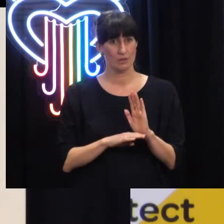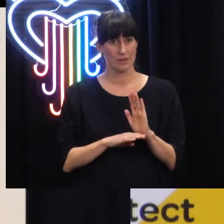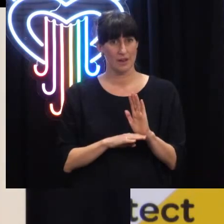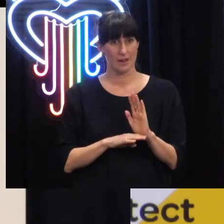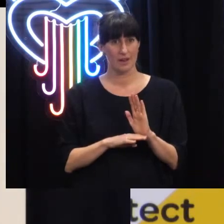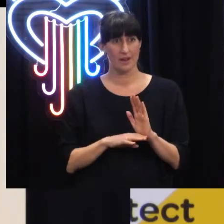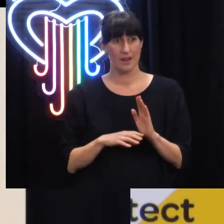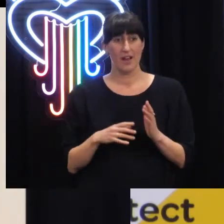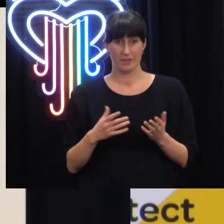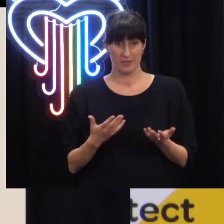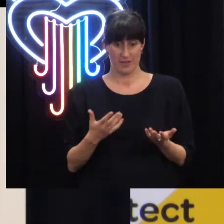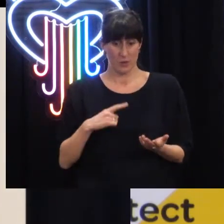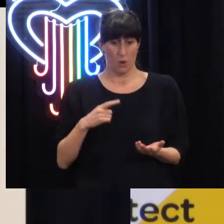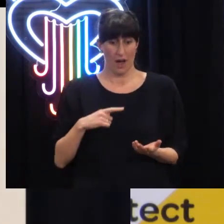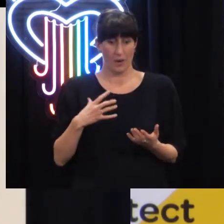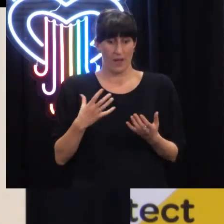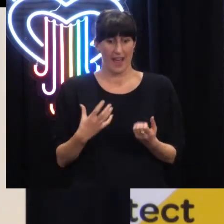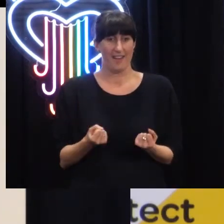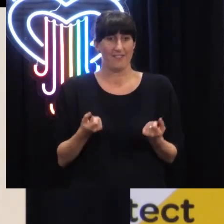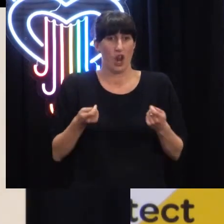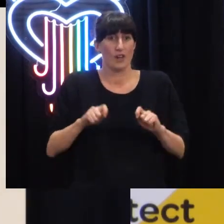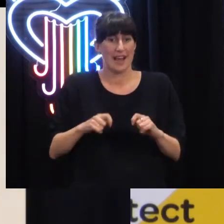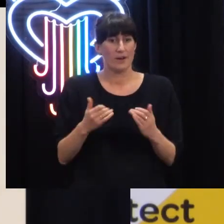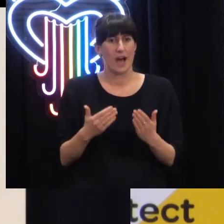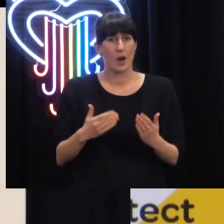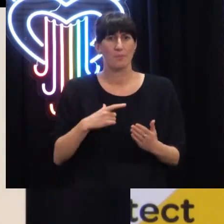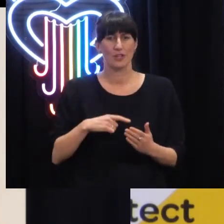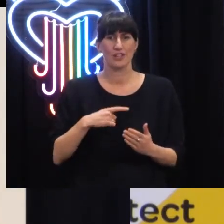been. My reason, if I could pick